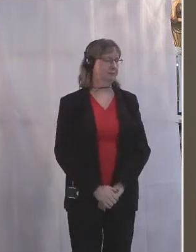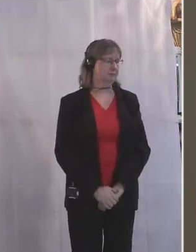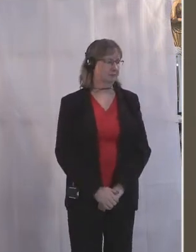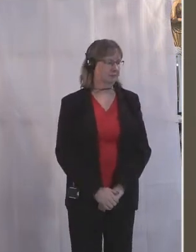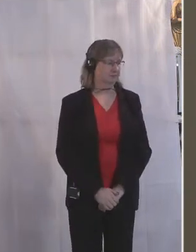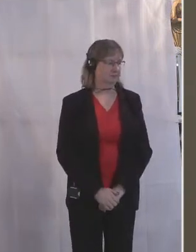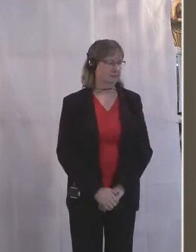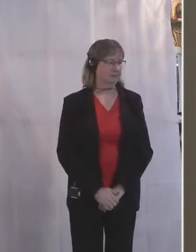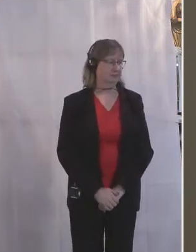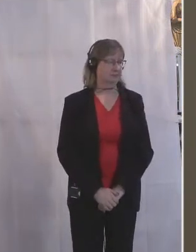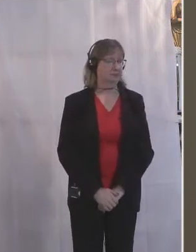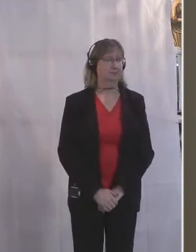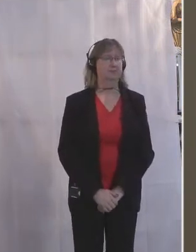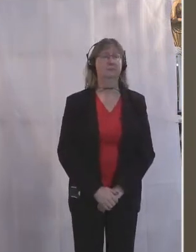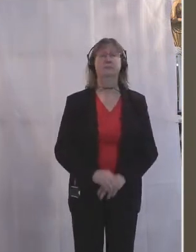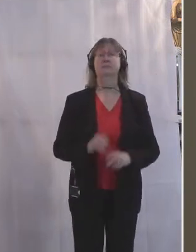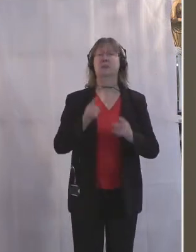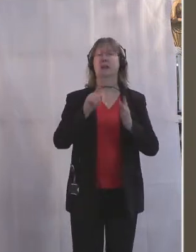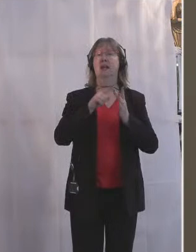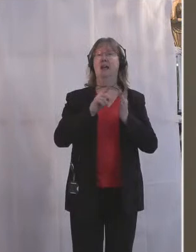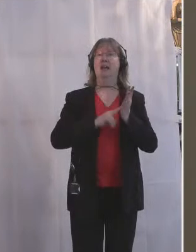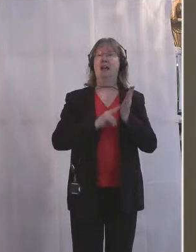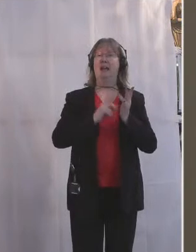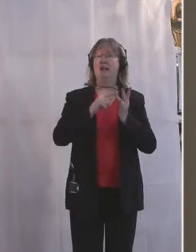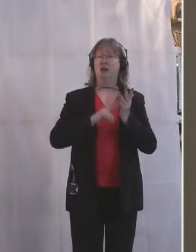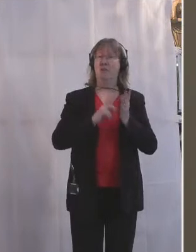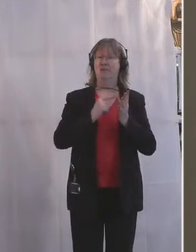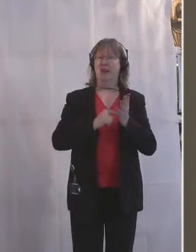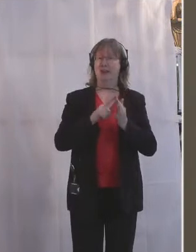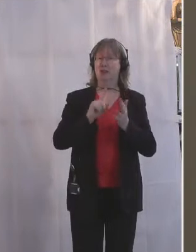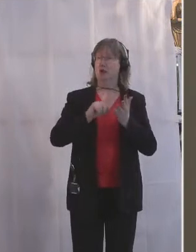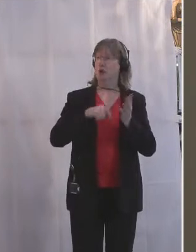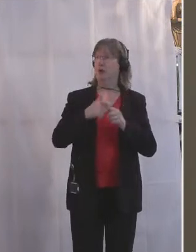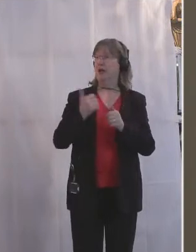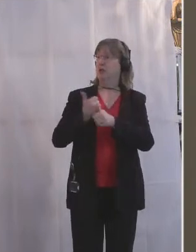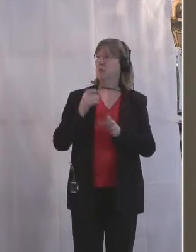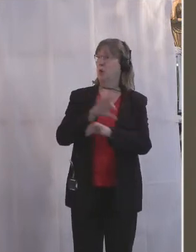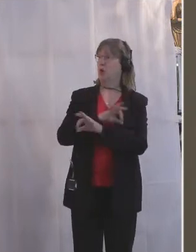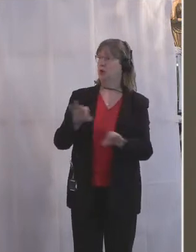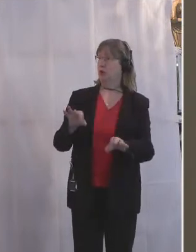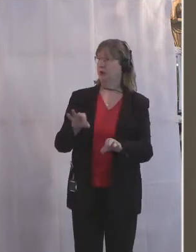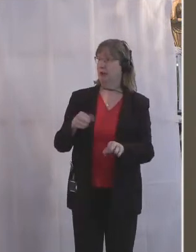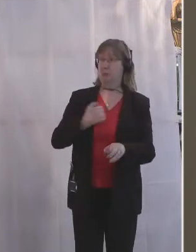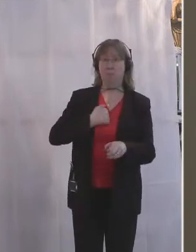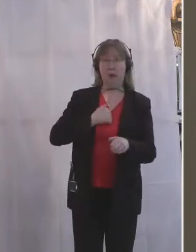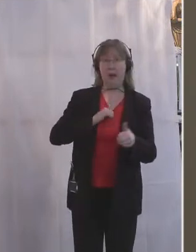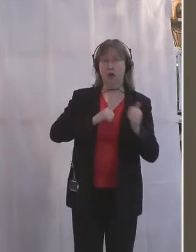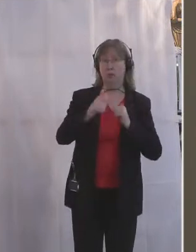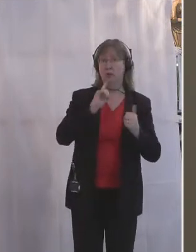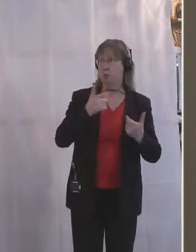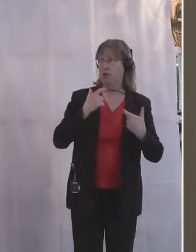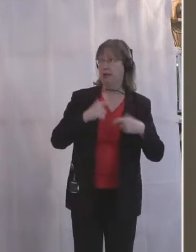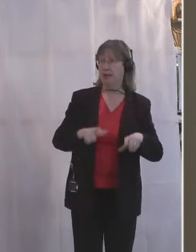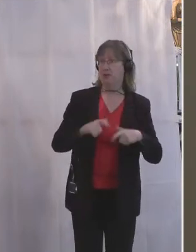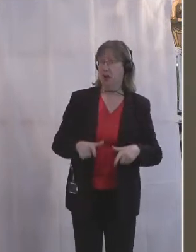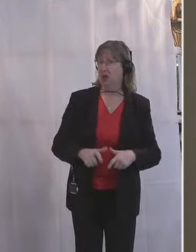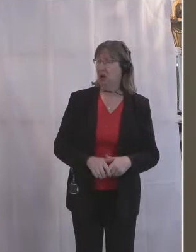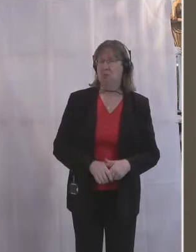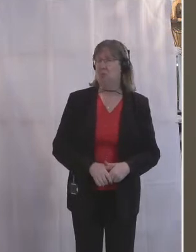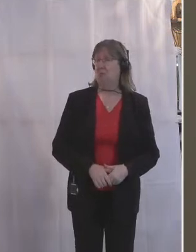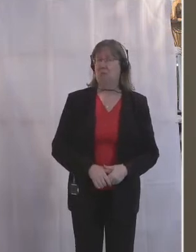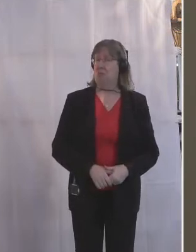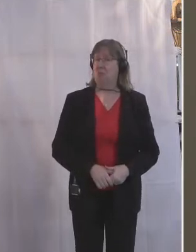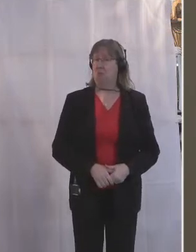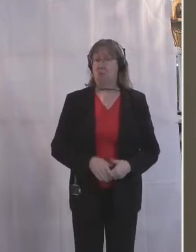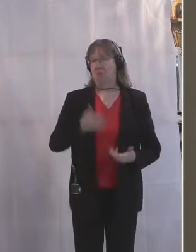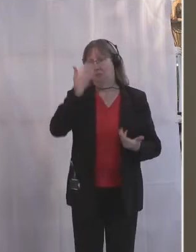And without the support of Innovate UK, I just don't know if our company would have continued. To give you a bit of background,